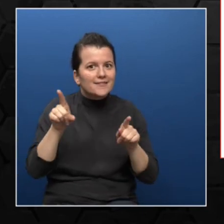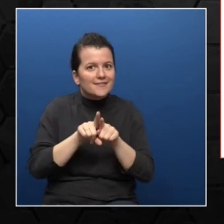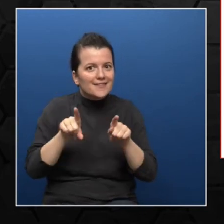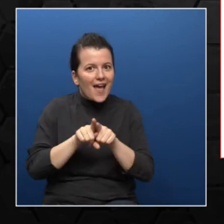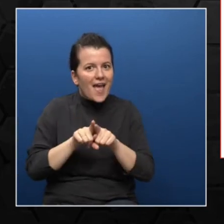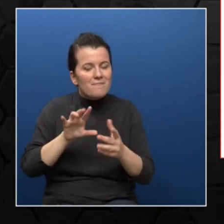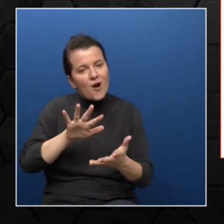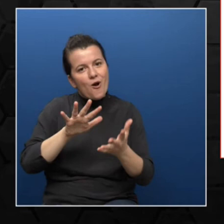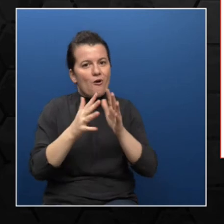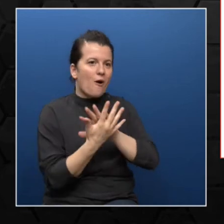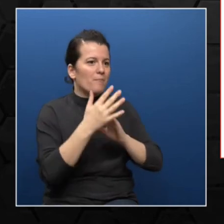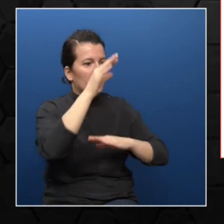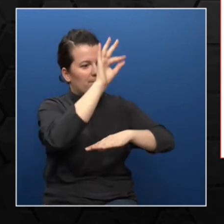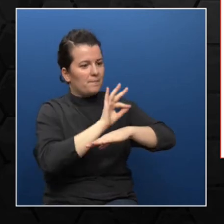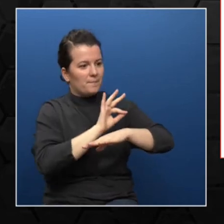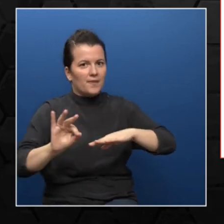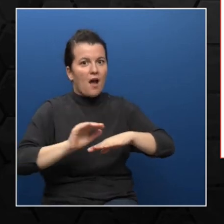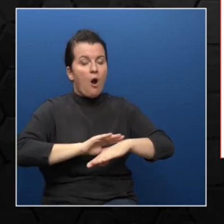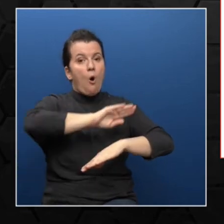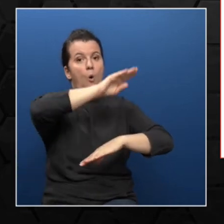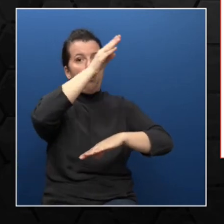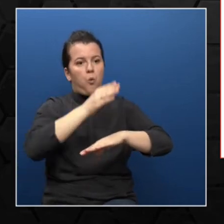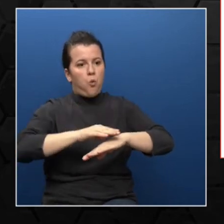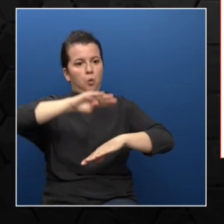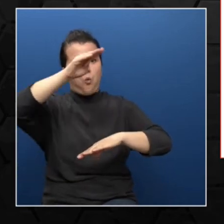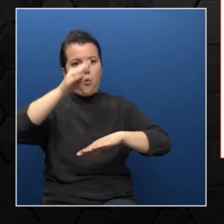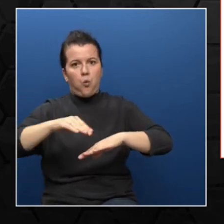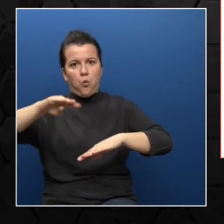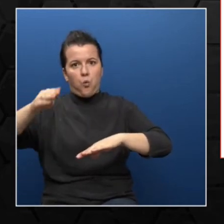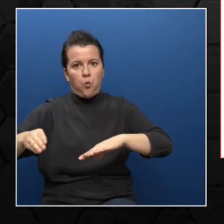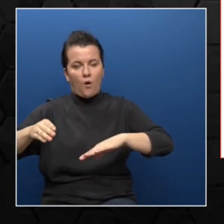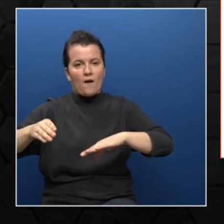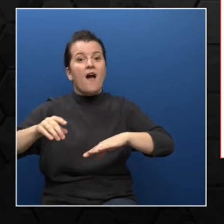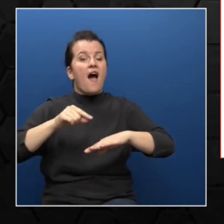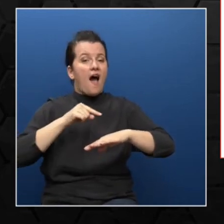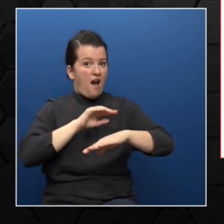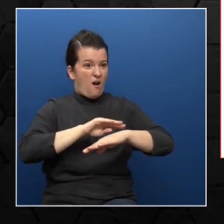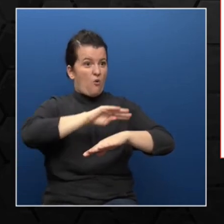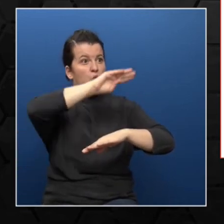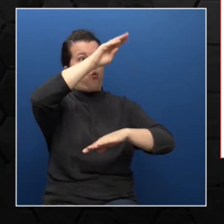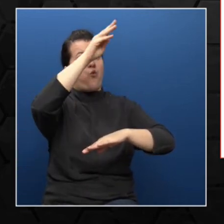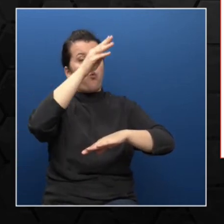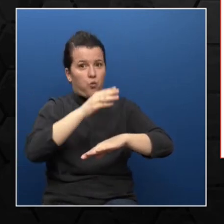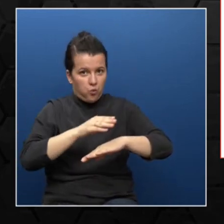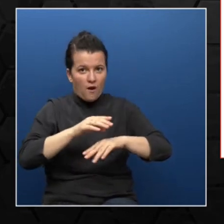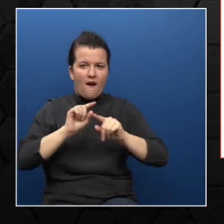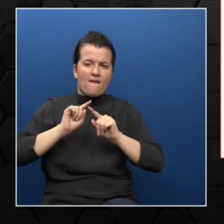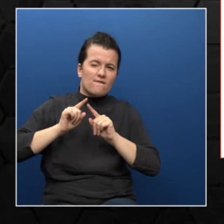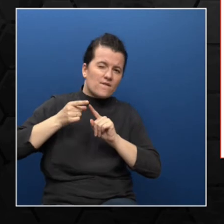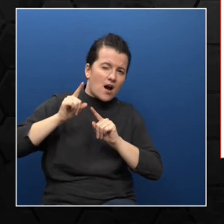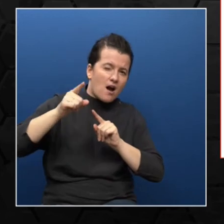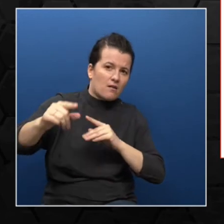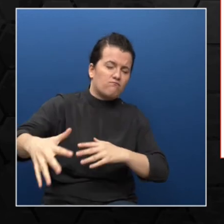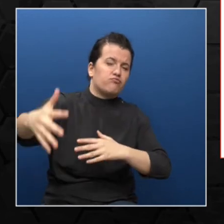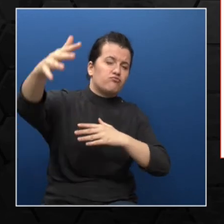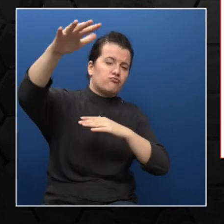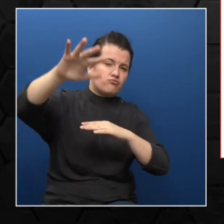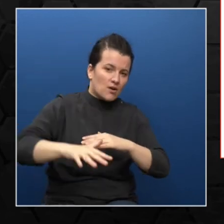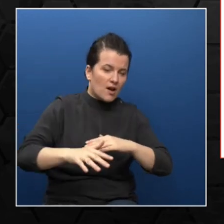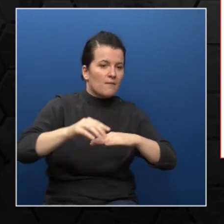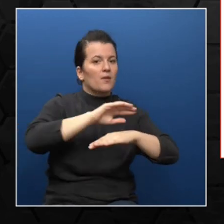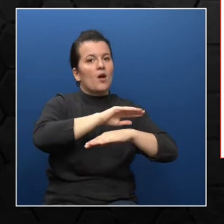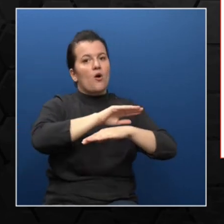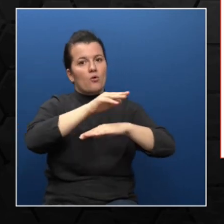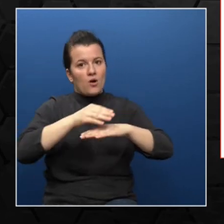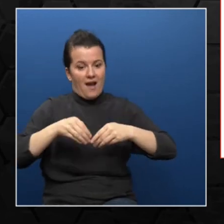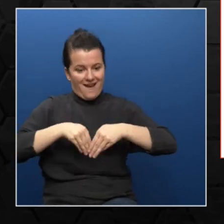water waves and find out how far from the ocean floor you are. And so the more further you are from the